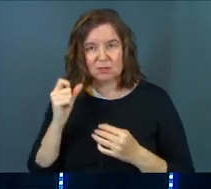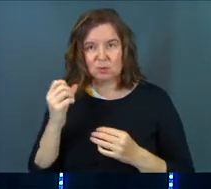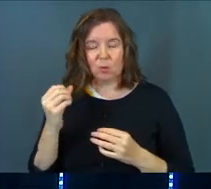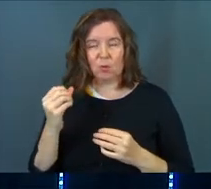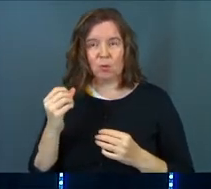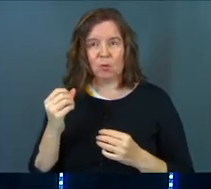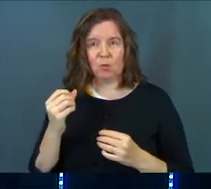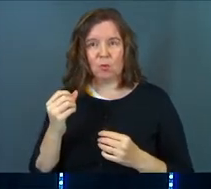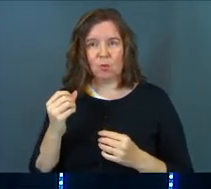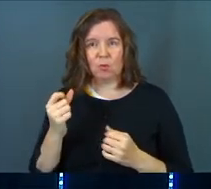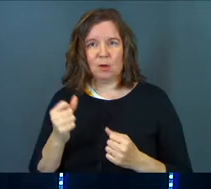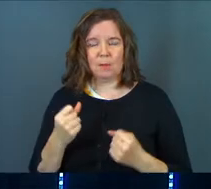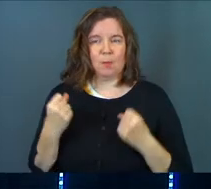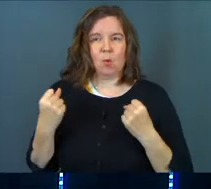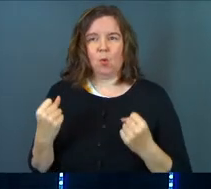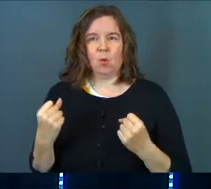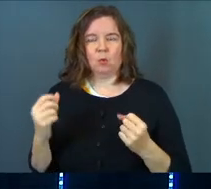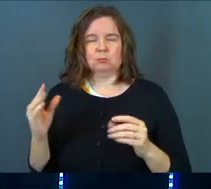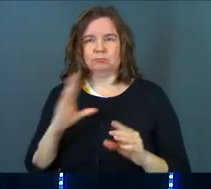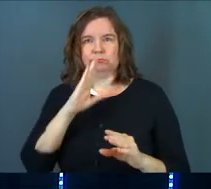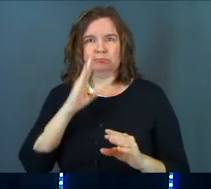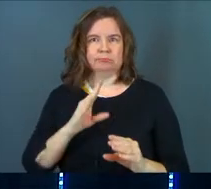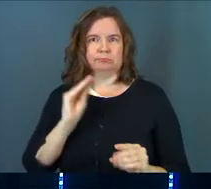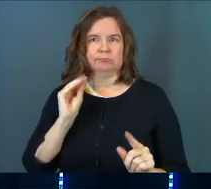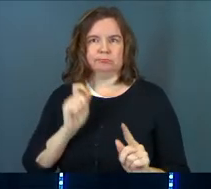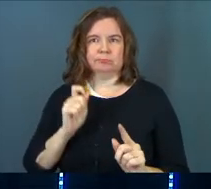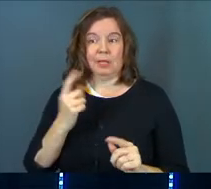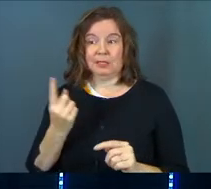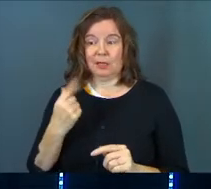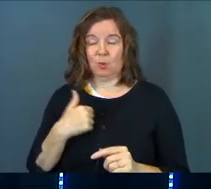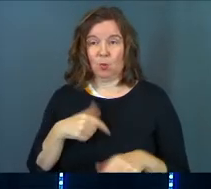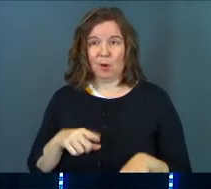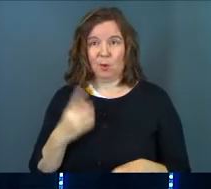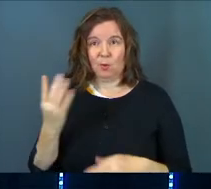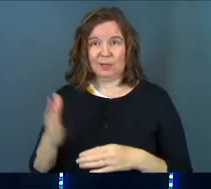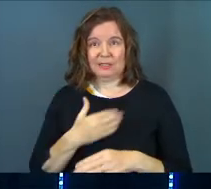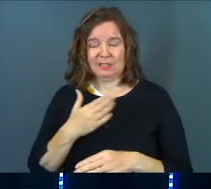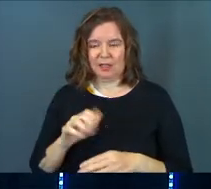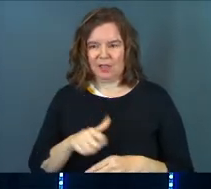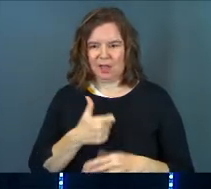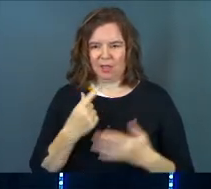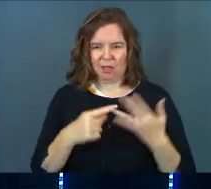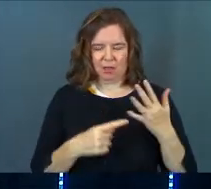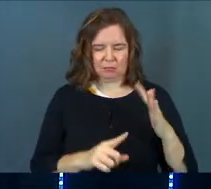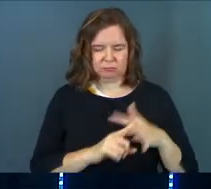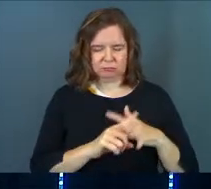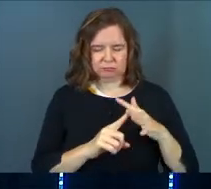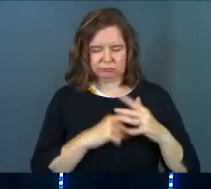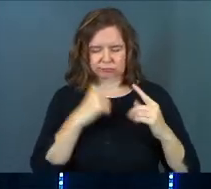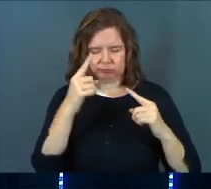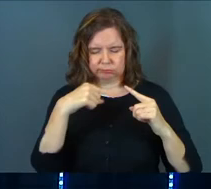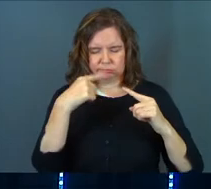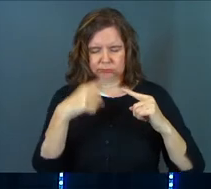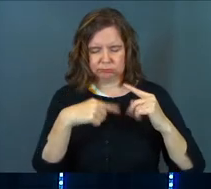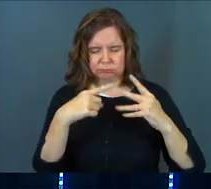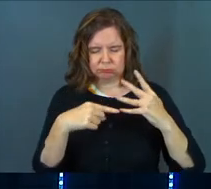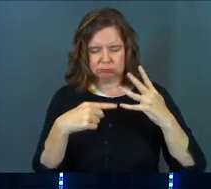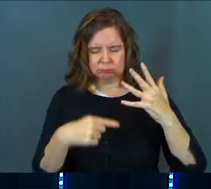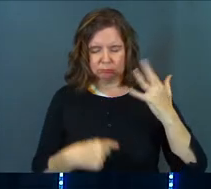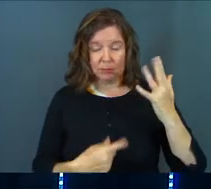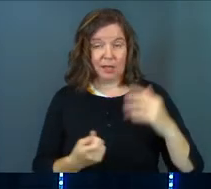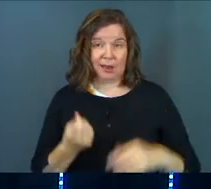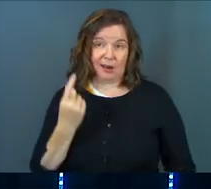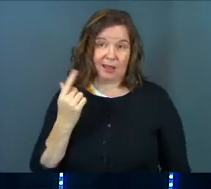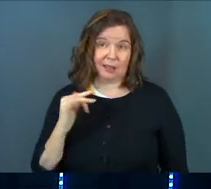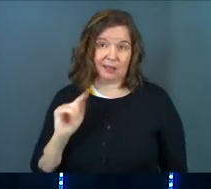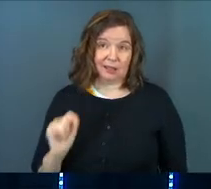are so bold and they're so blatant. And sometimes while we're singing them, man, this other stuff just kind of churns right up. And